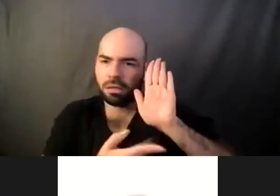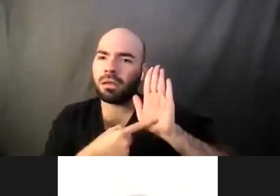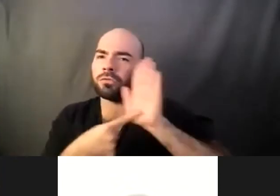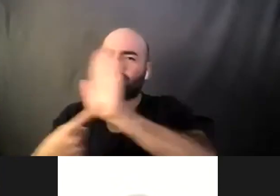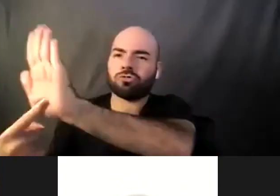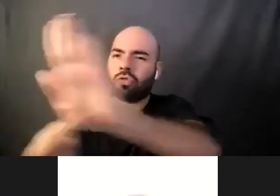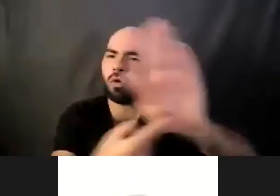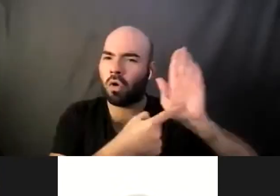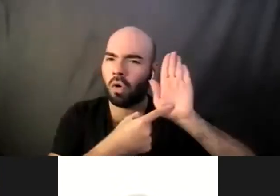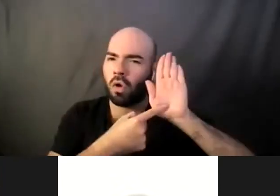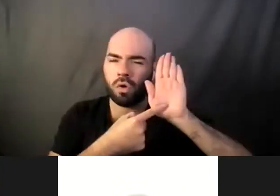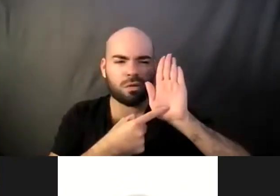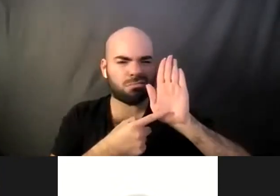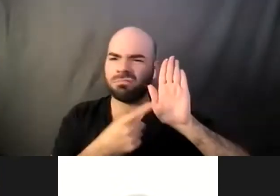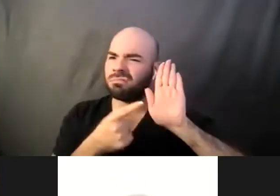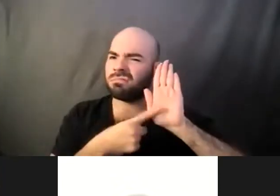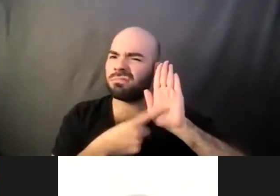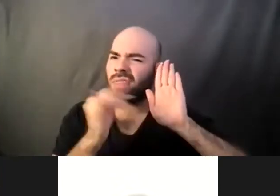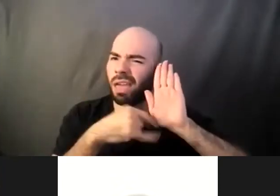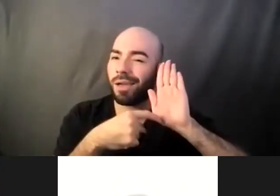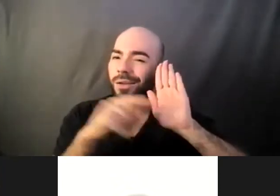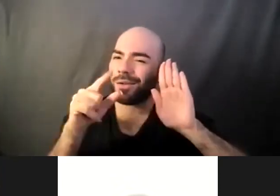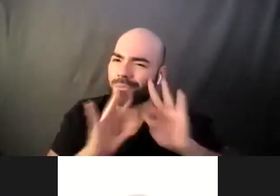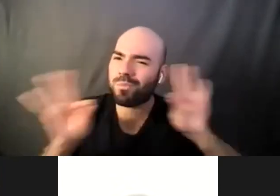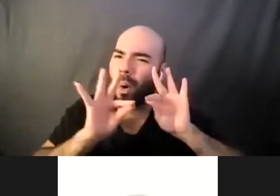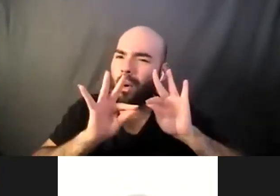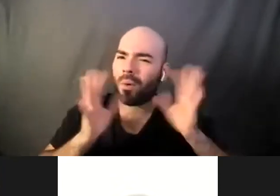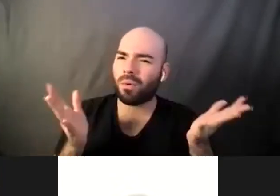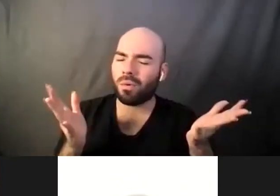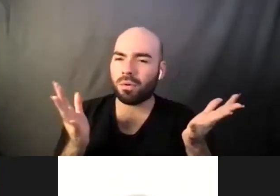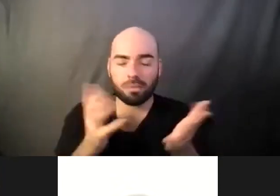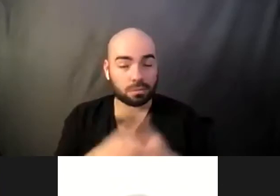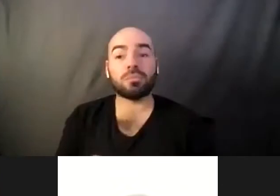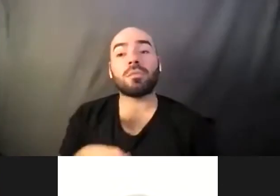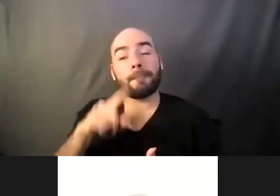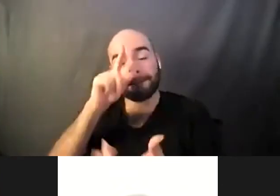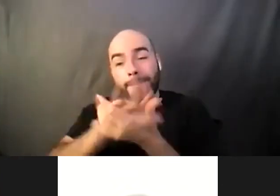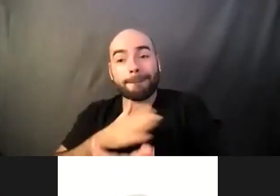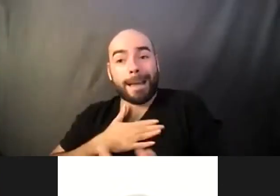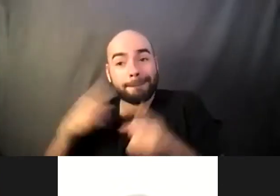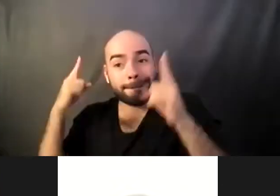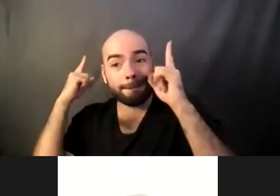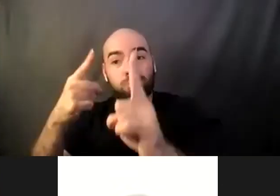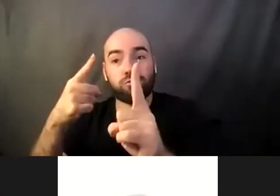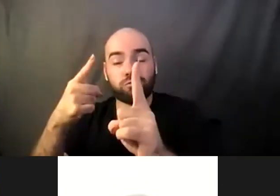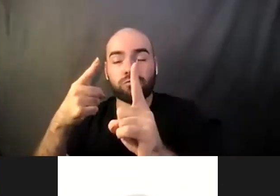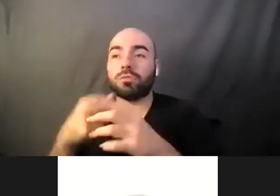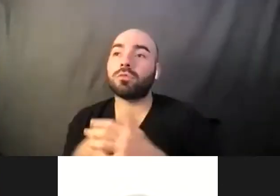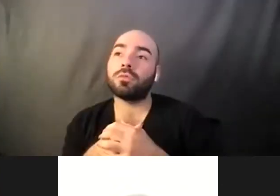to the left and our right. And I believe that the mission of that work is